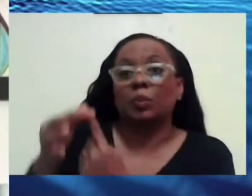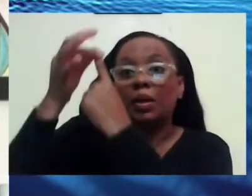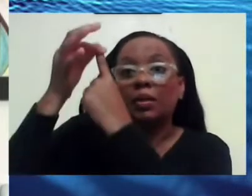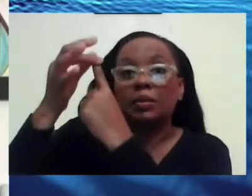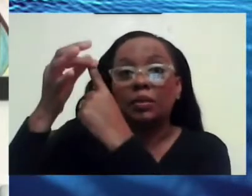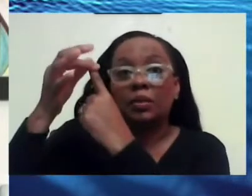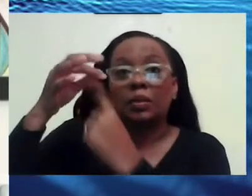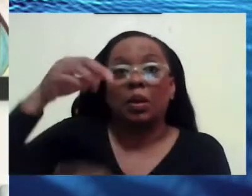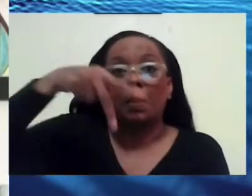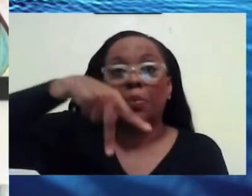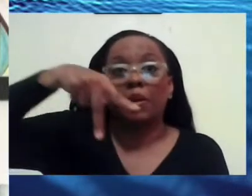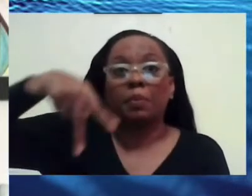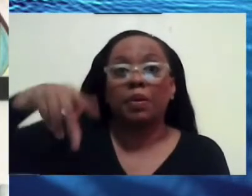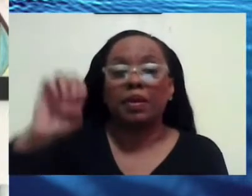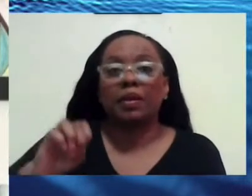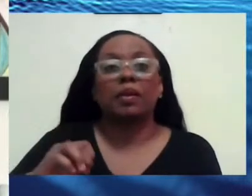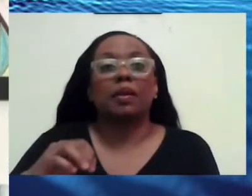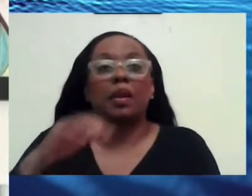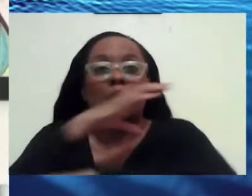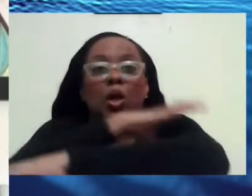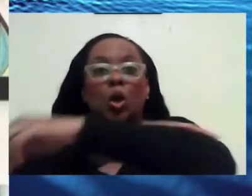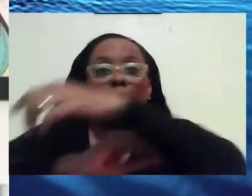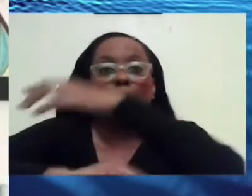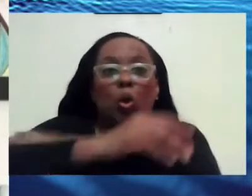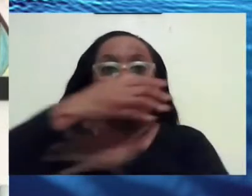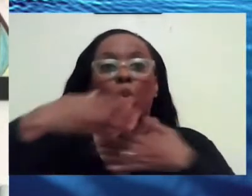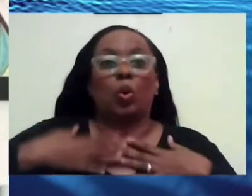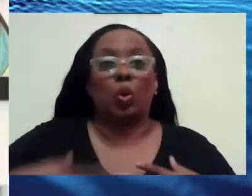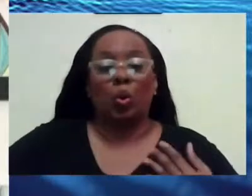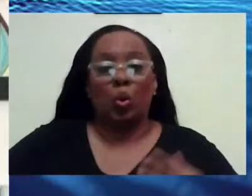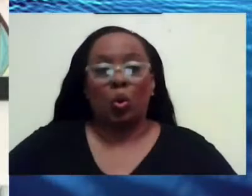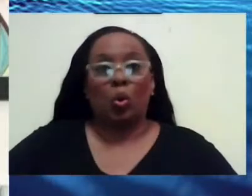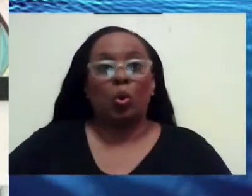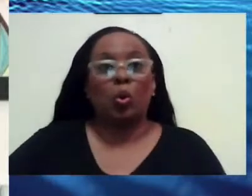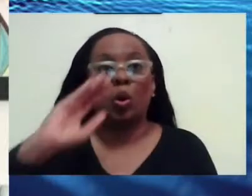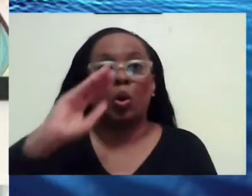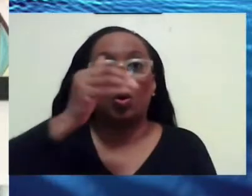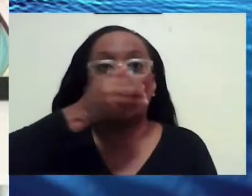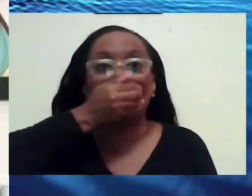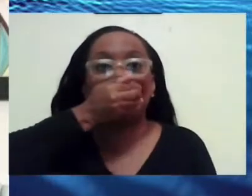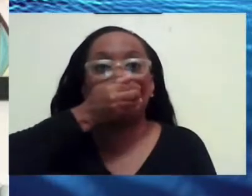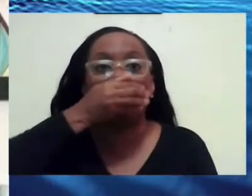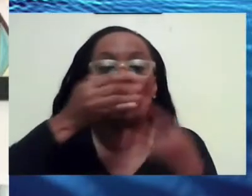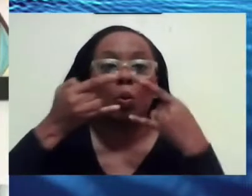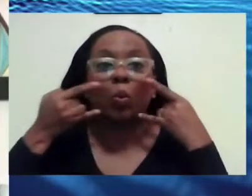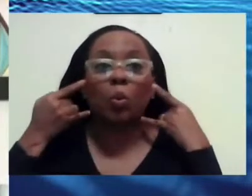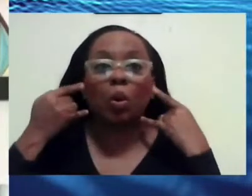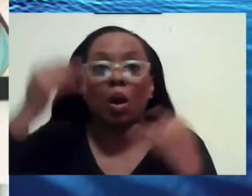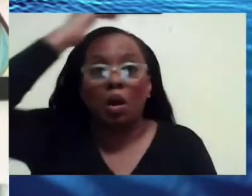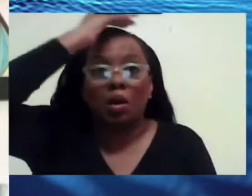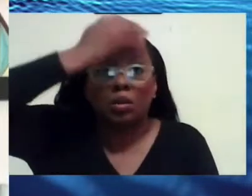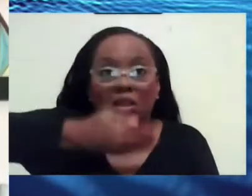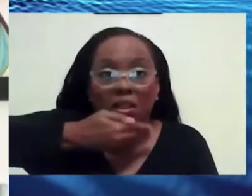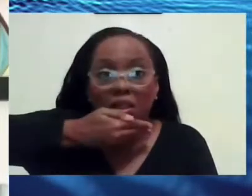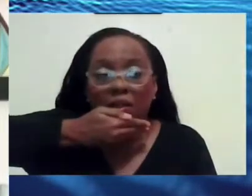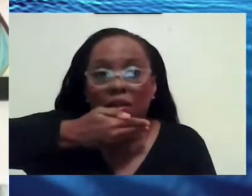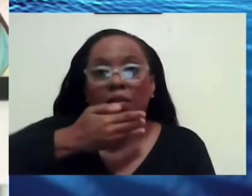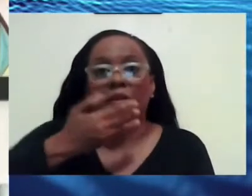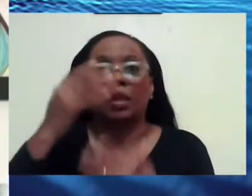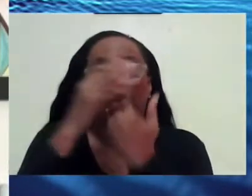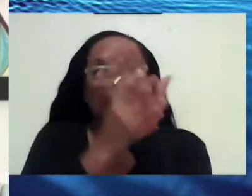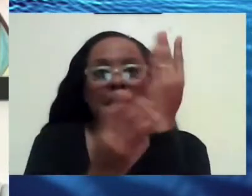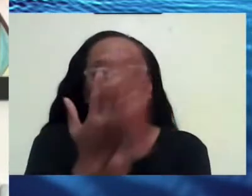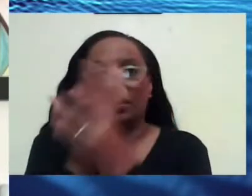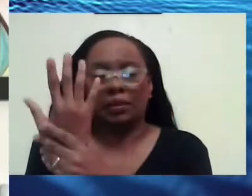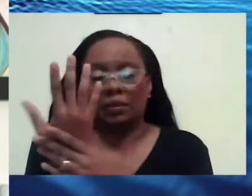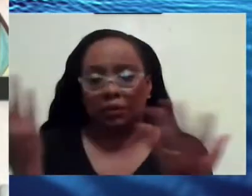protective covering, the masks, the face shields, goggles for the staff, especially those who will be working in the external environment. We're